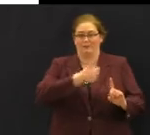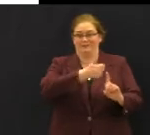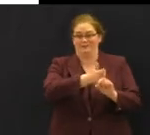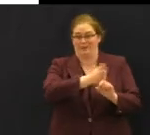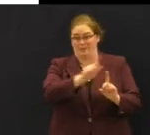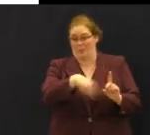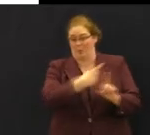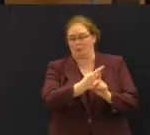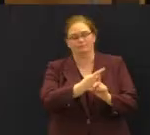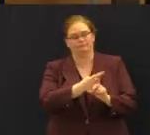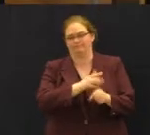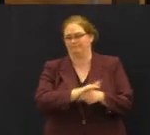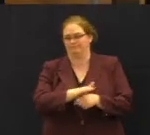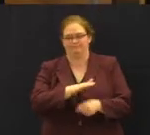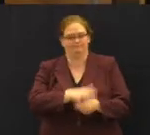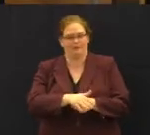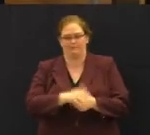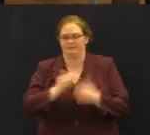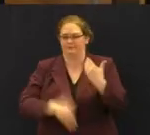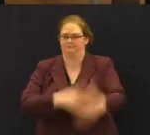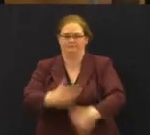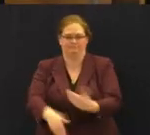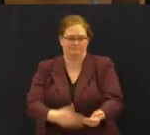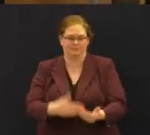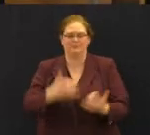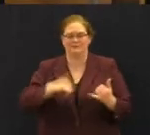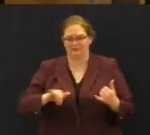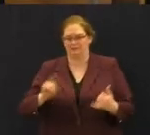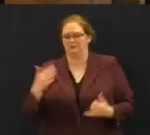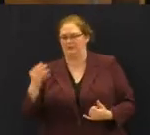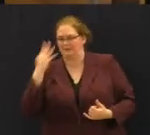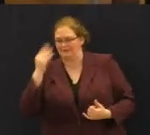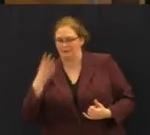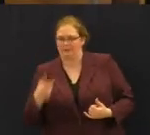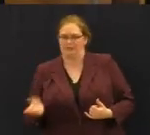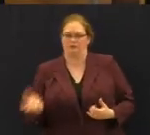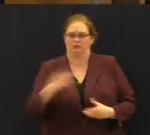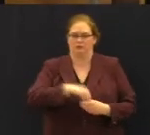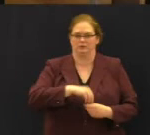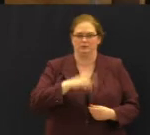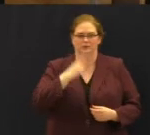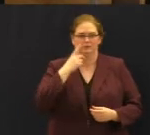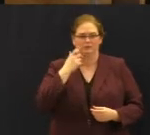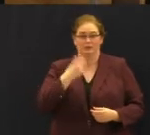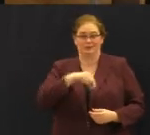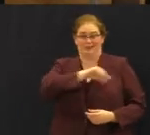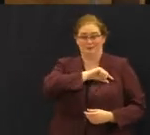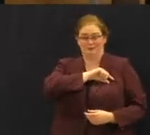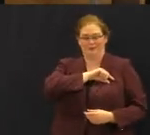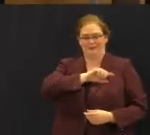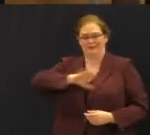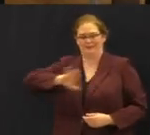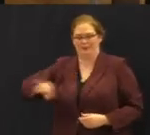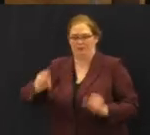of itself is not enough to process a payment. We still need the tenant's information because eligibility is tied to the tenant.